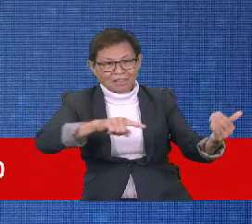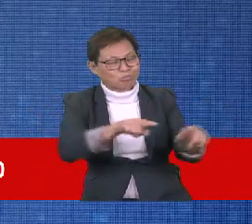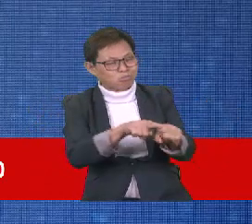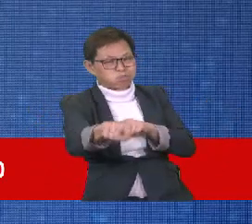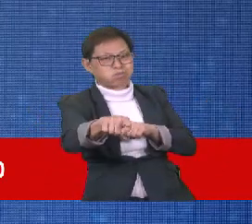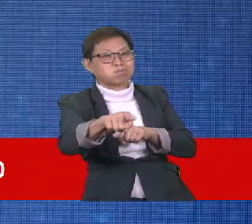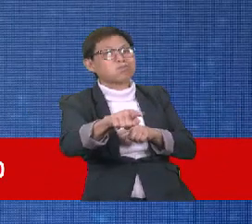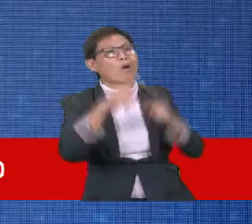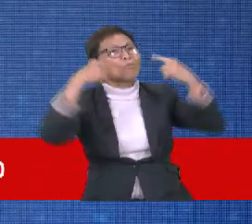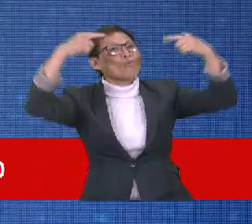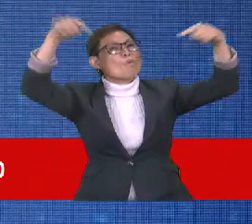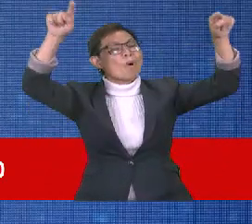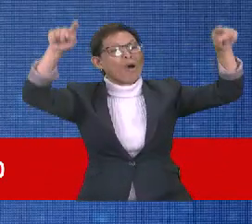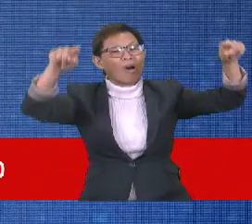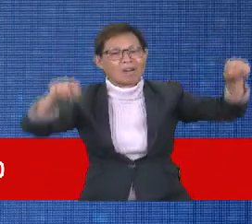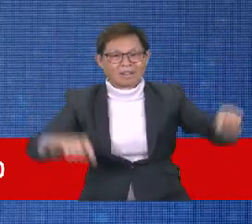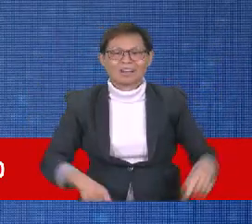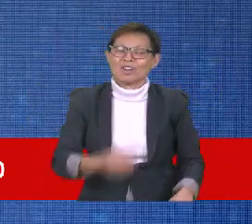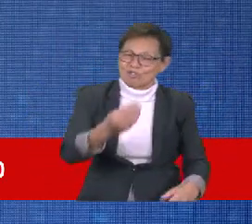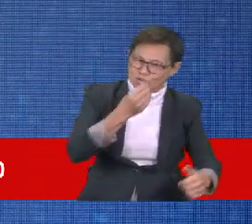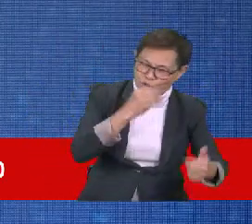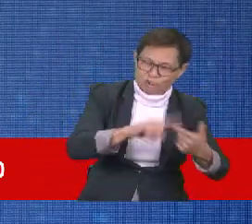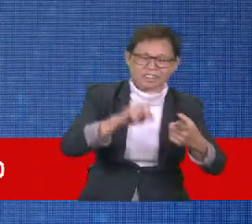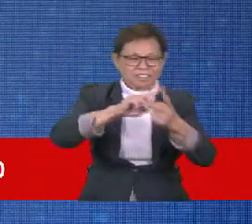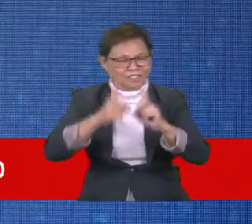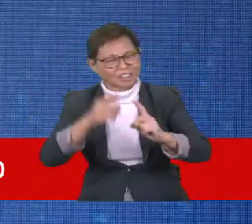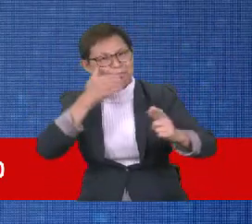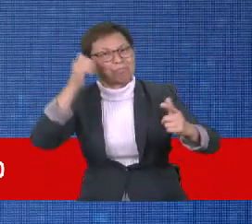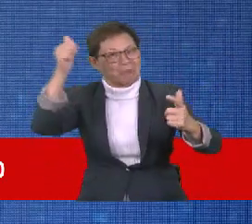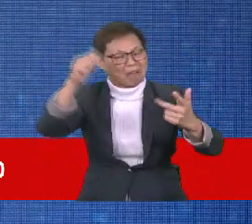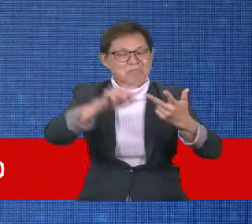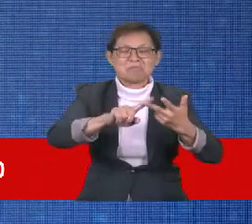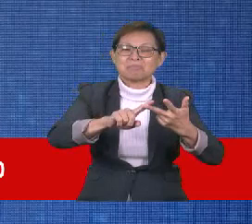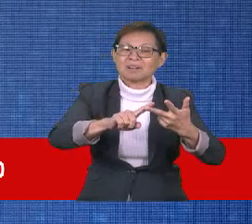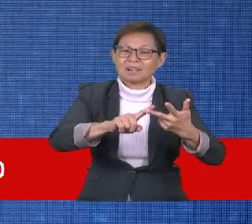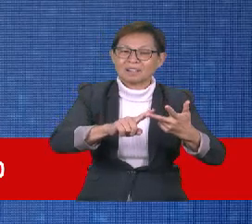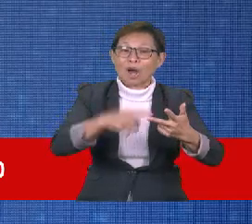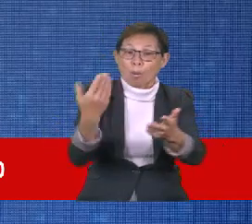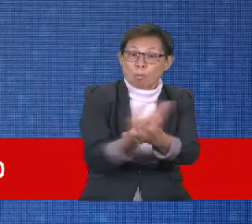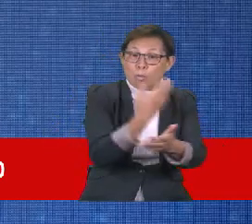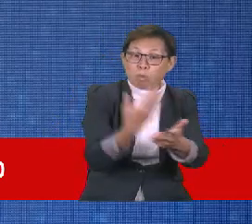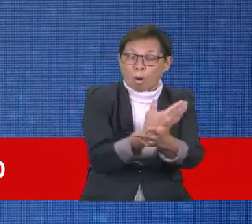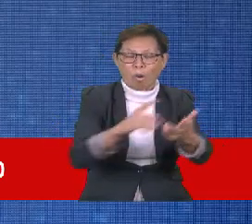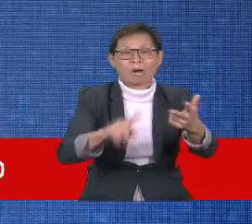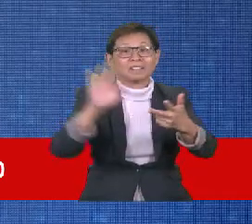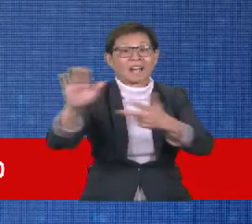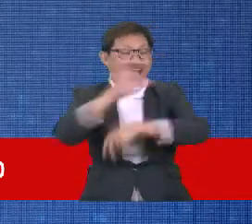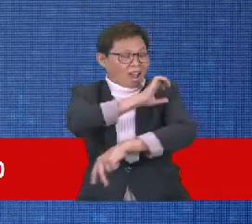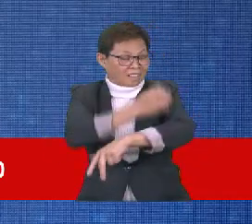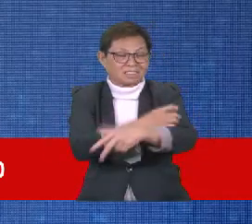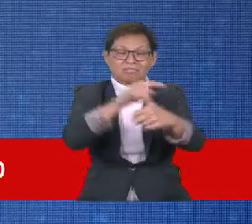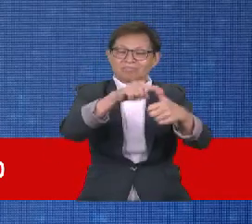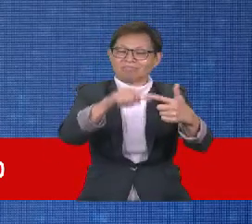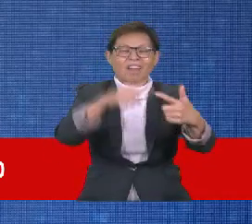more successful. I mentioned in food technology, in digitalization, in the modernization of the energy